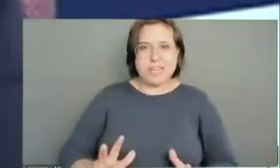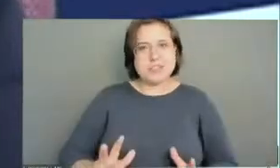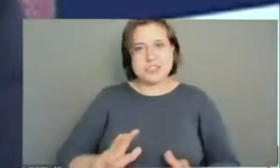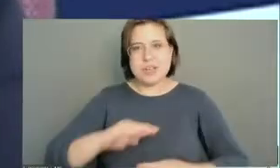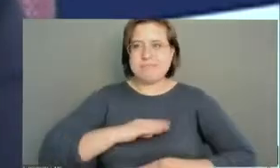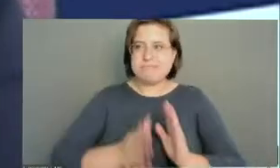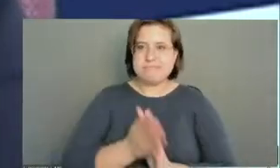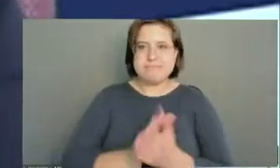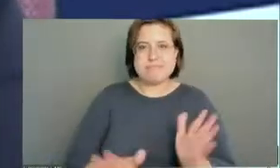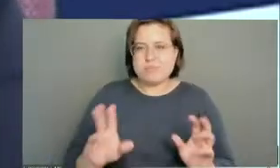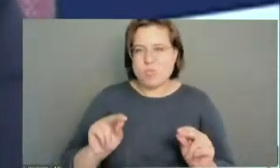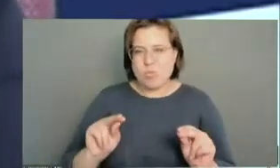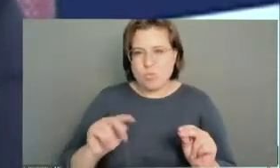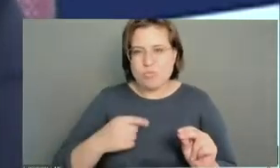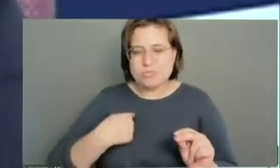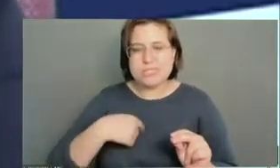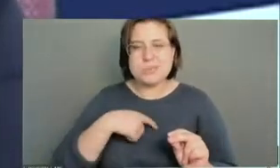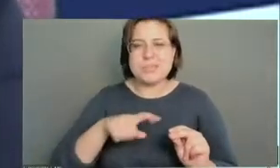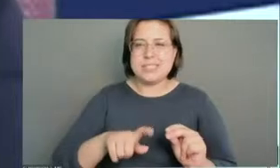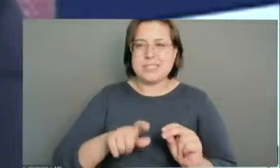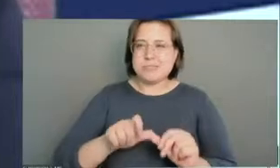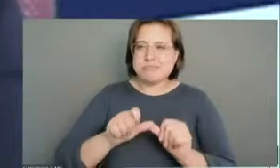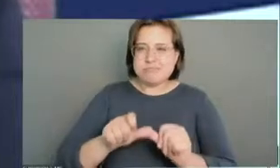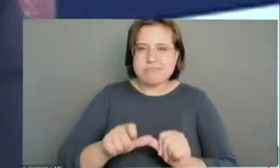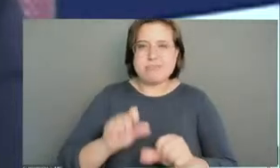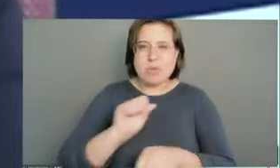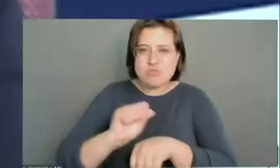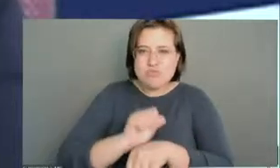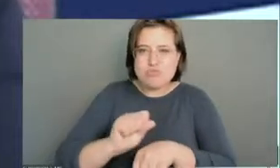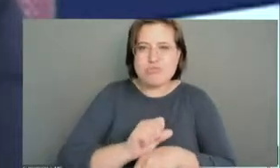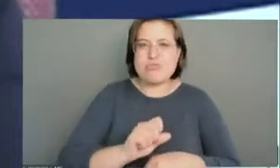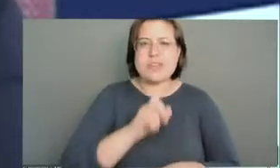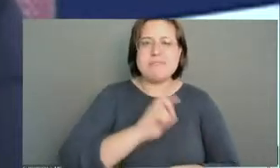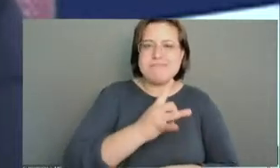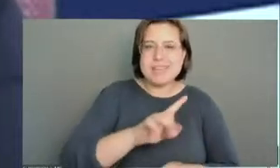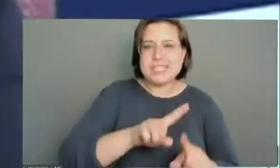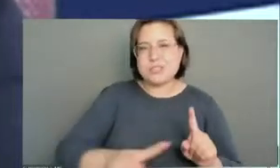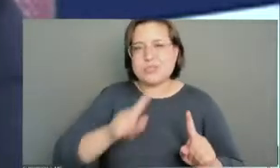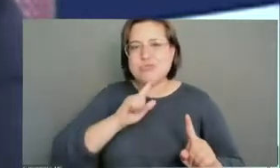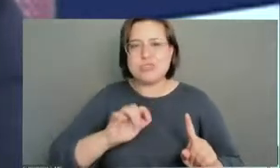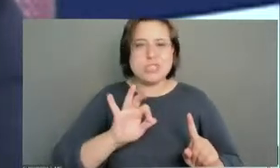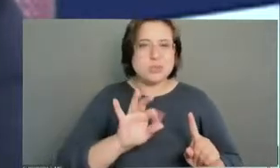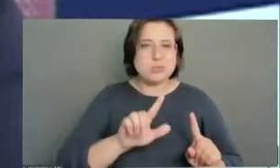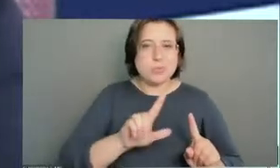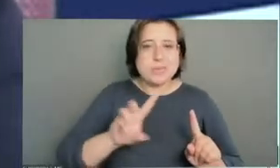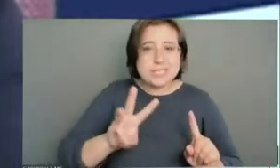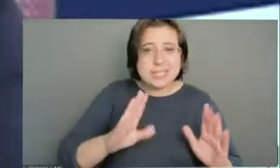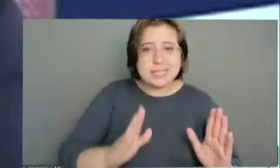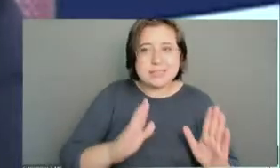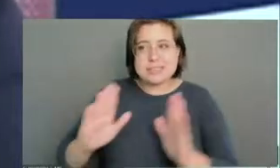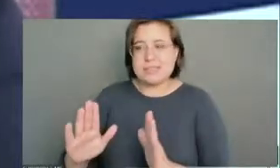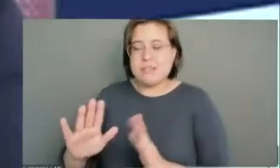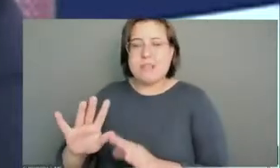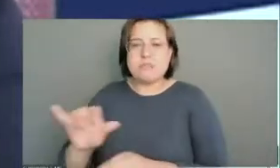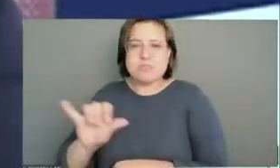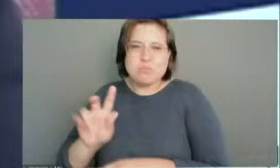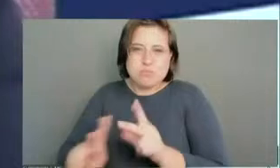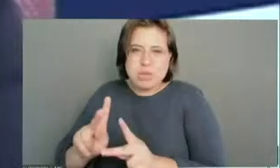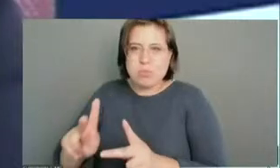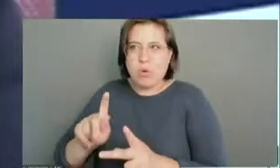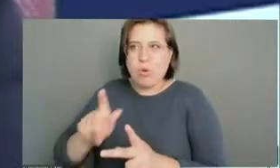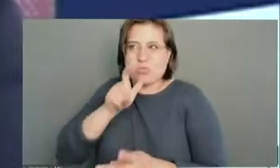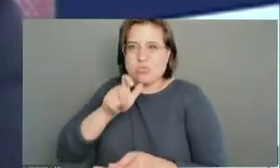18 to 26 years of age, and of course, those who are medically underserved to increase vaccination uptake in